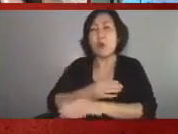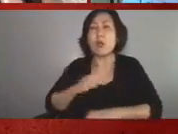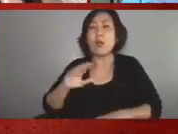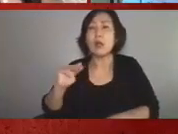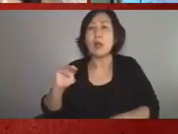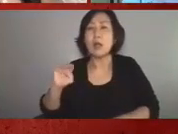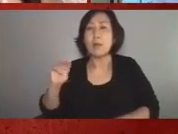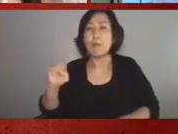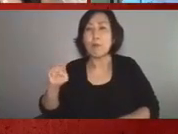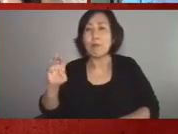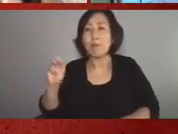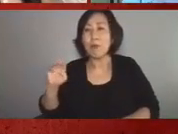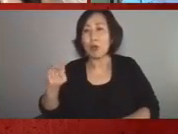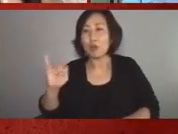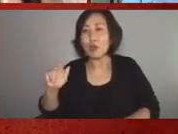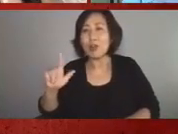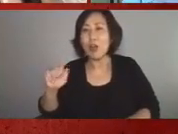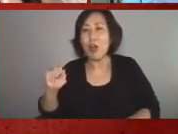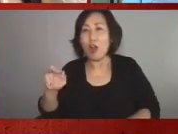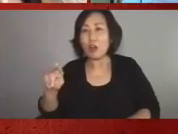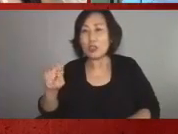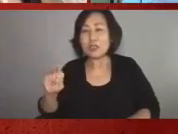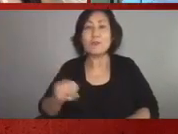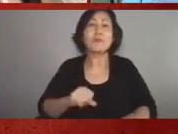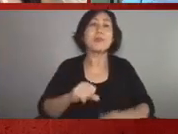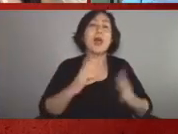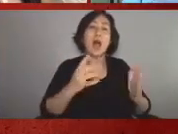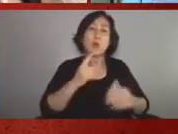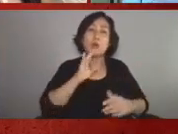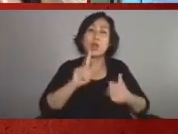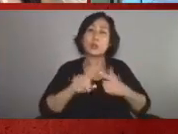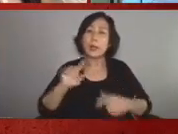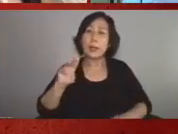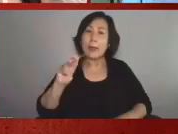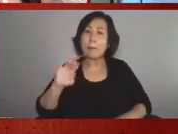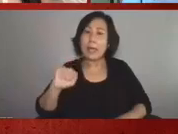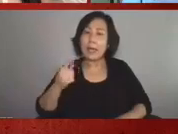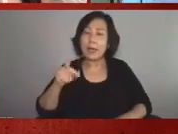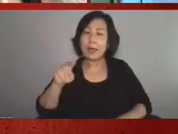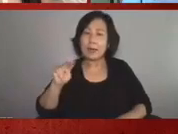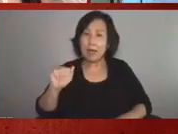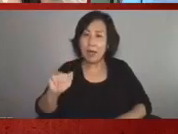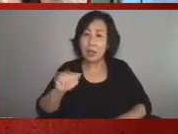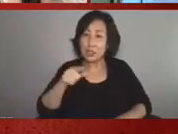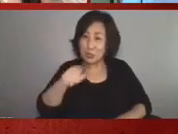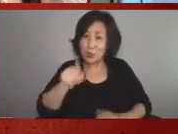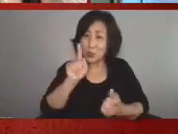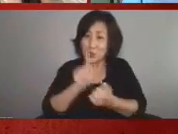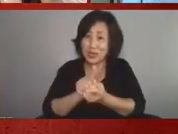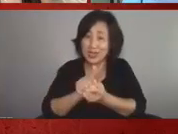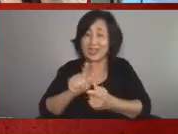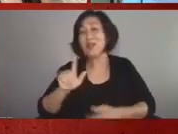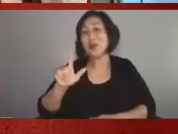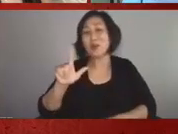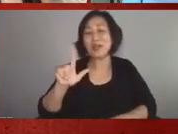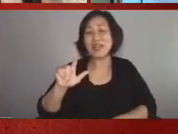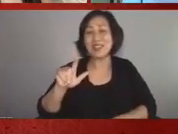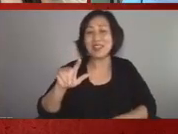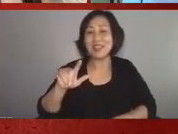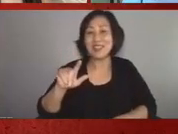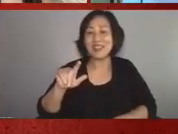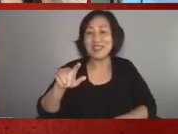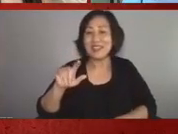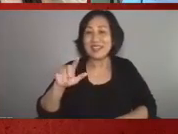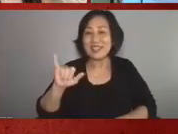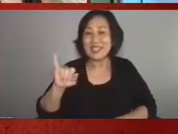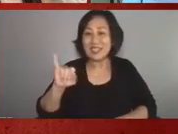think she was. Good. Well, yeah, I think that's like going into my next question. I want to talk to Ming-Na. Have you met with Yi Fei?